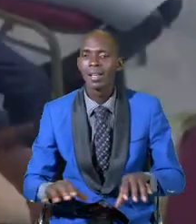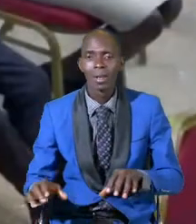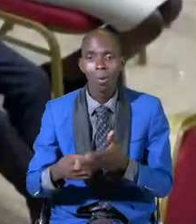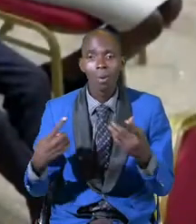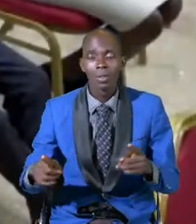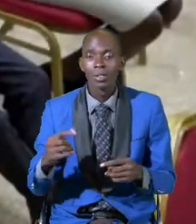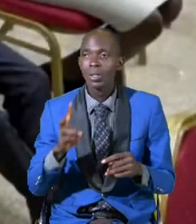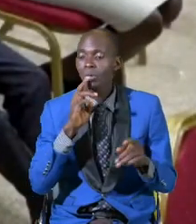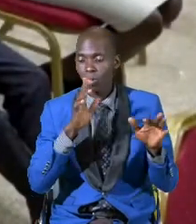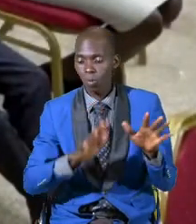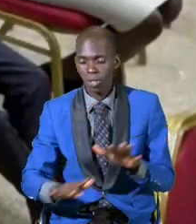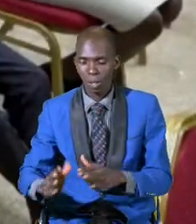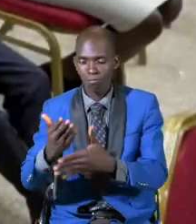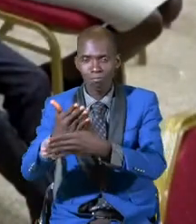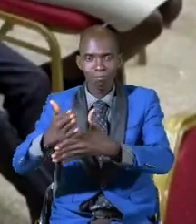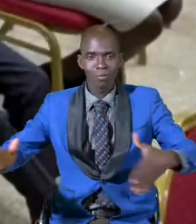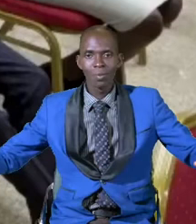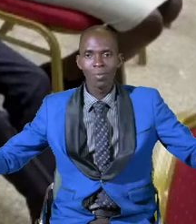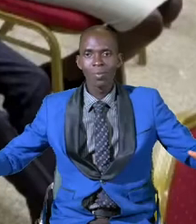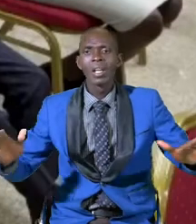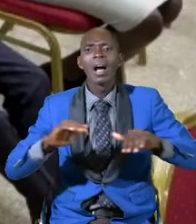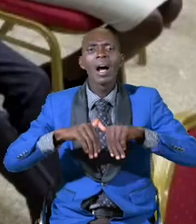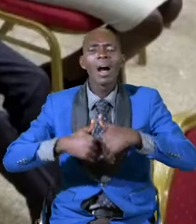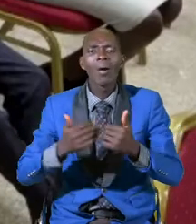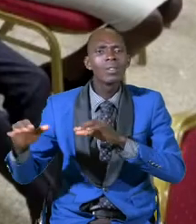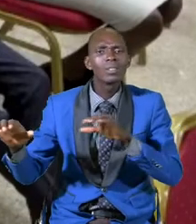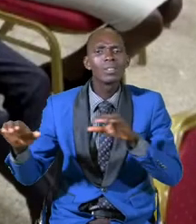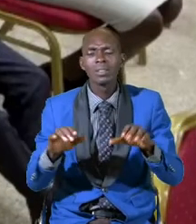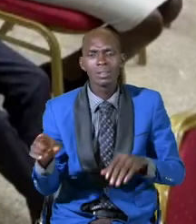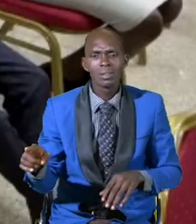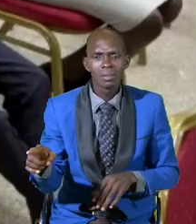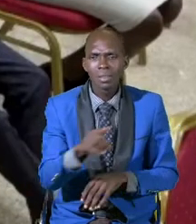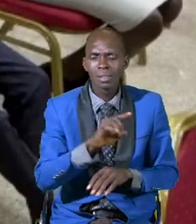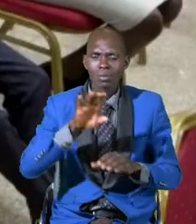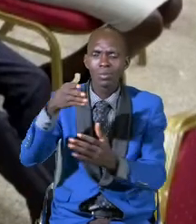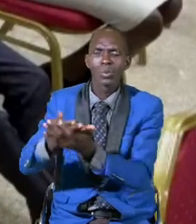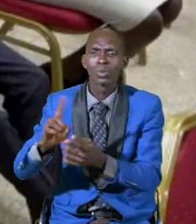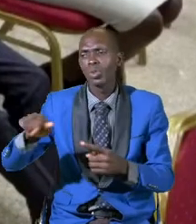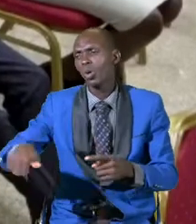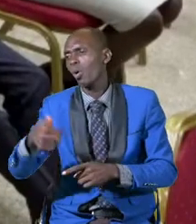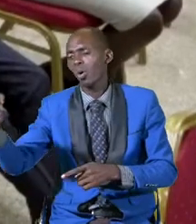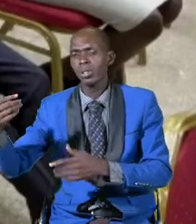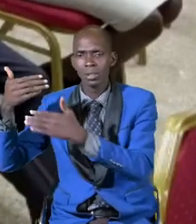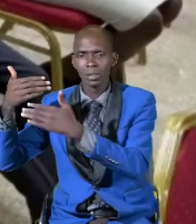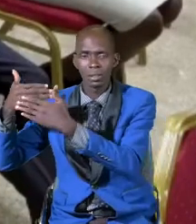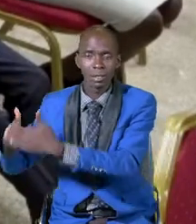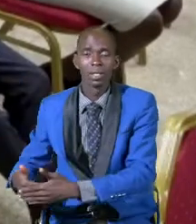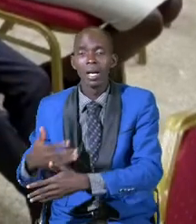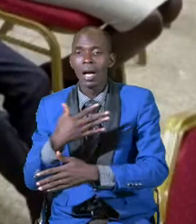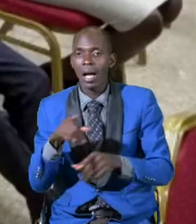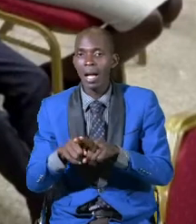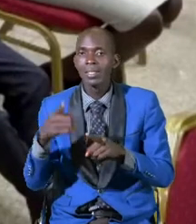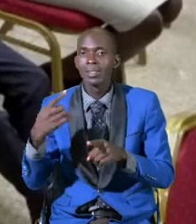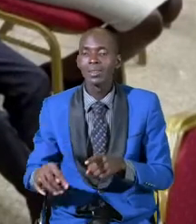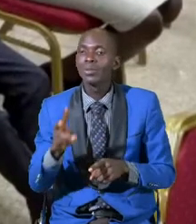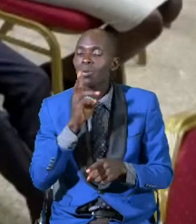the other side. How did they get to the other side? The way had parted, and the river had parted, and the children